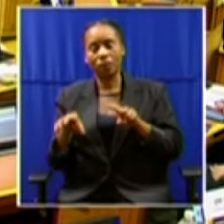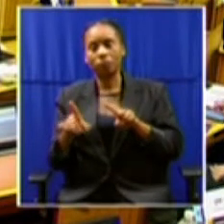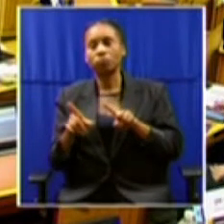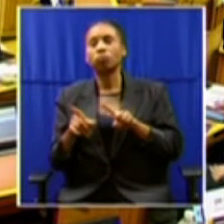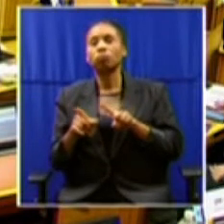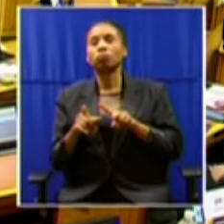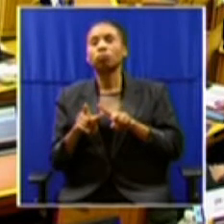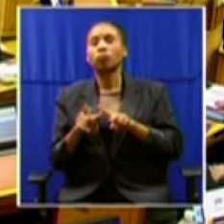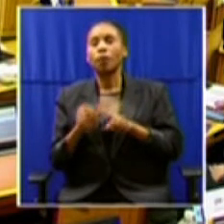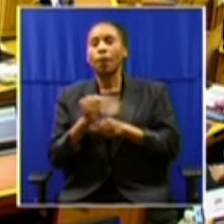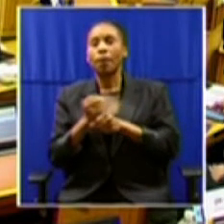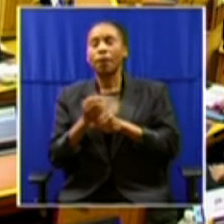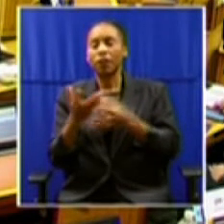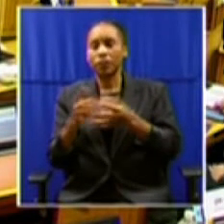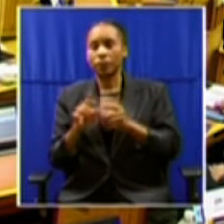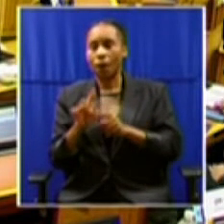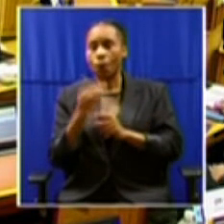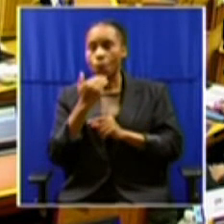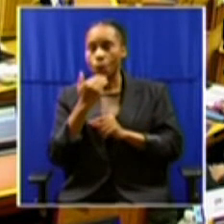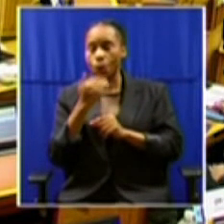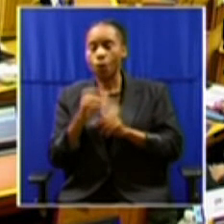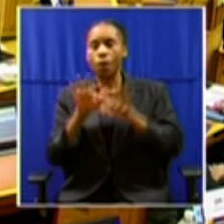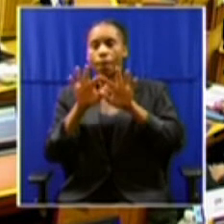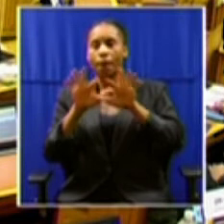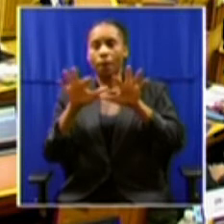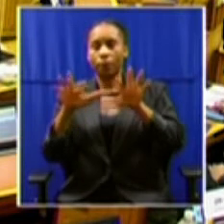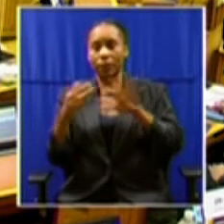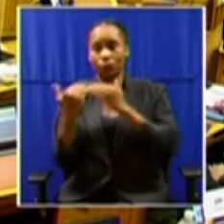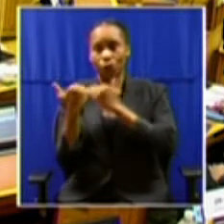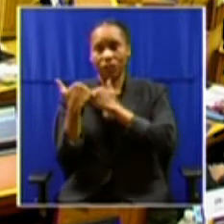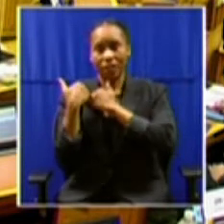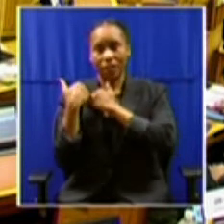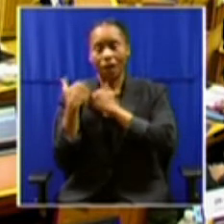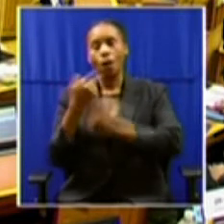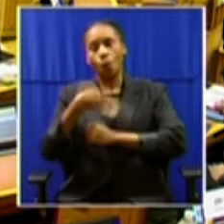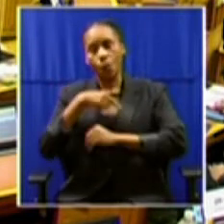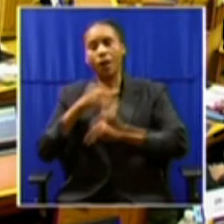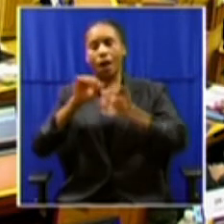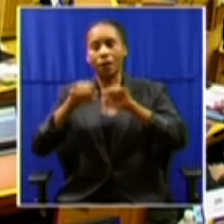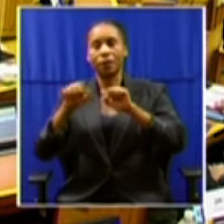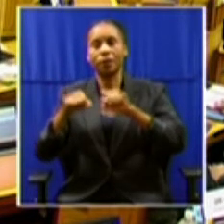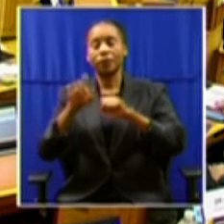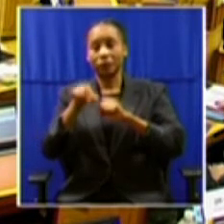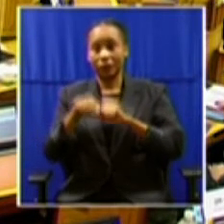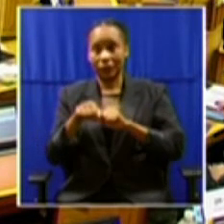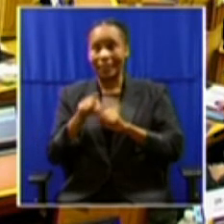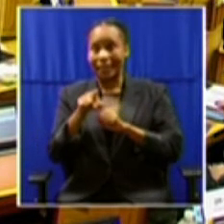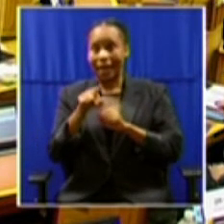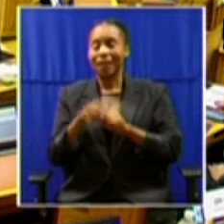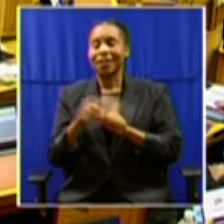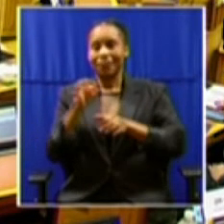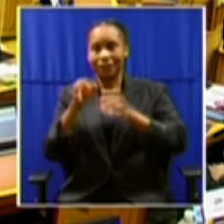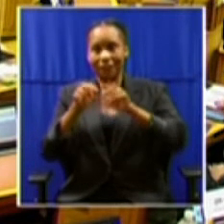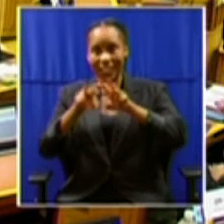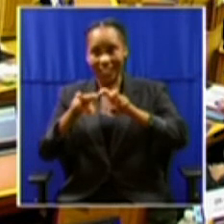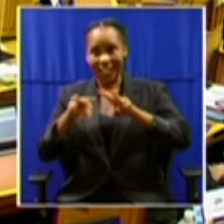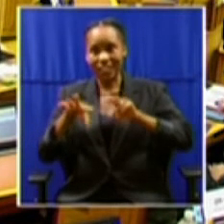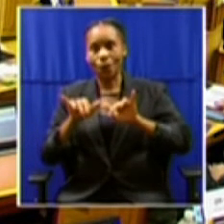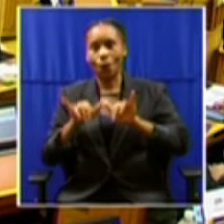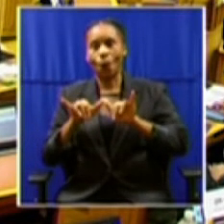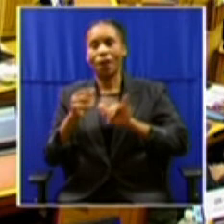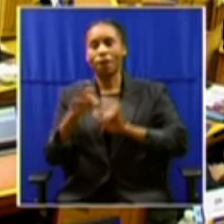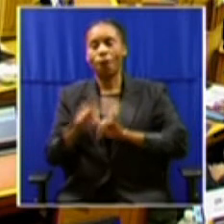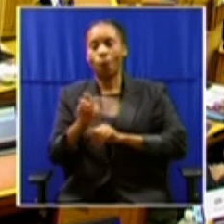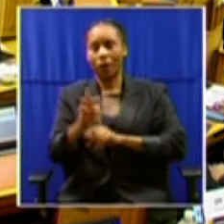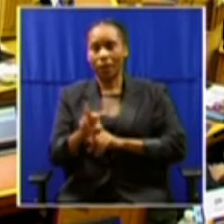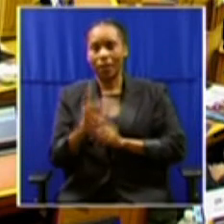by the public protector, and we agreed that we will await that particular investigation in order to see whether